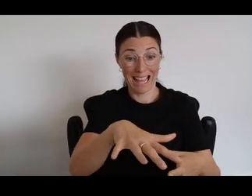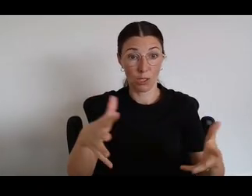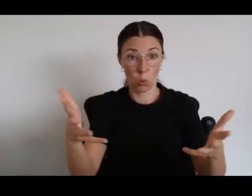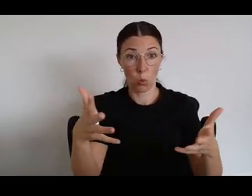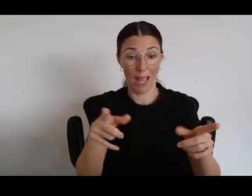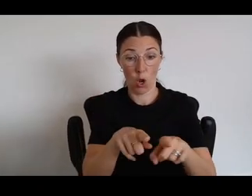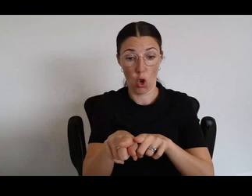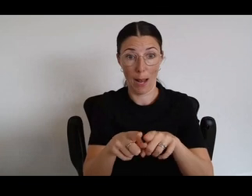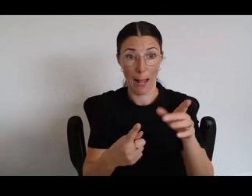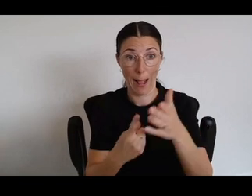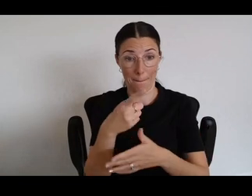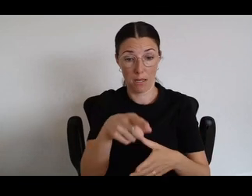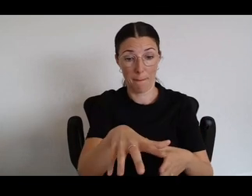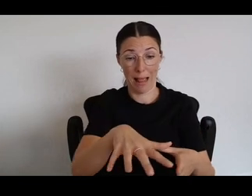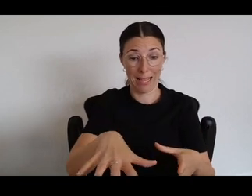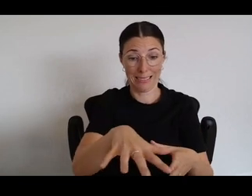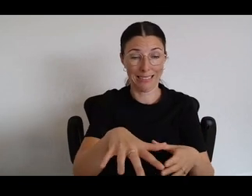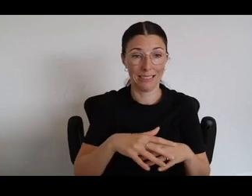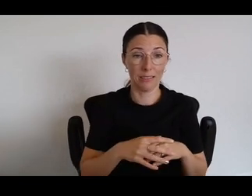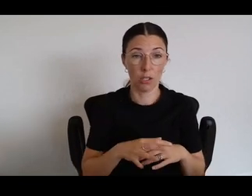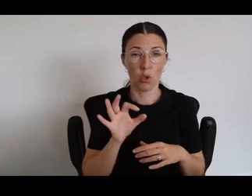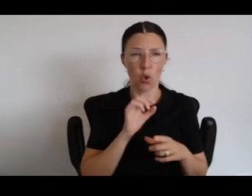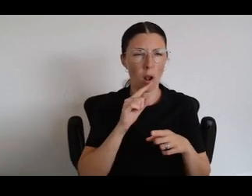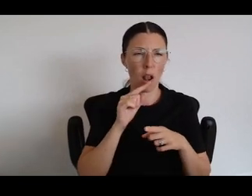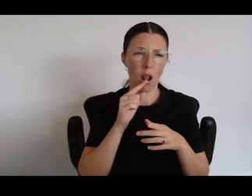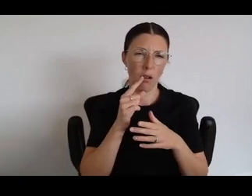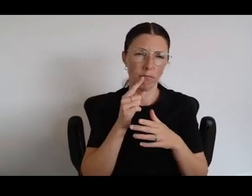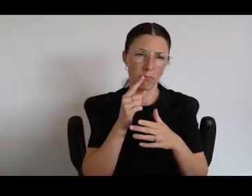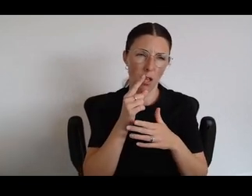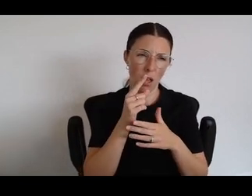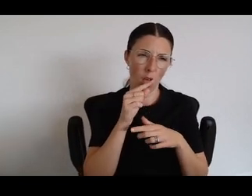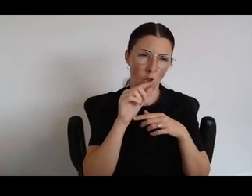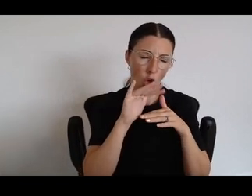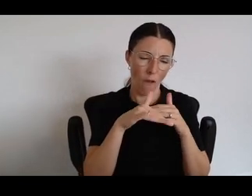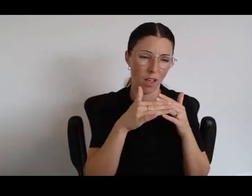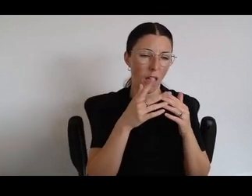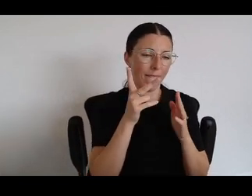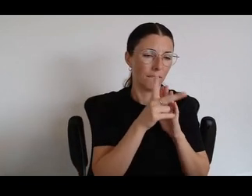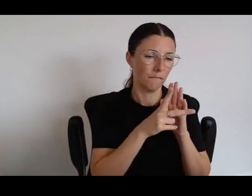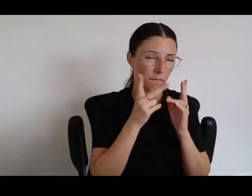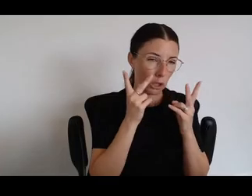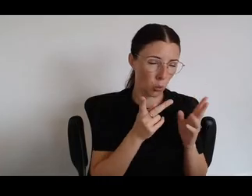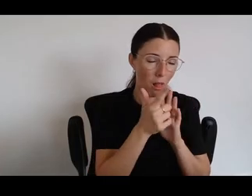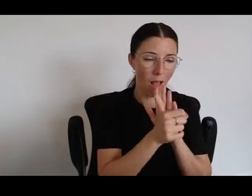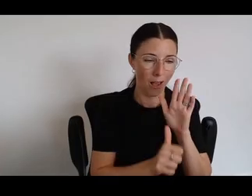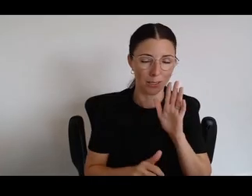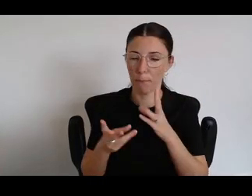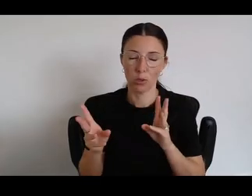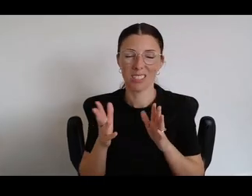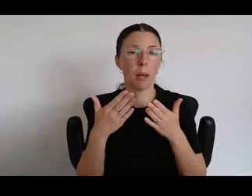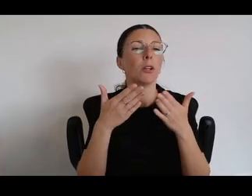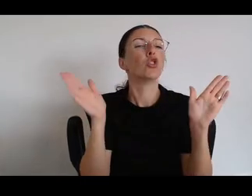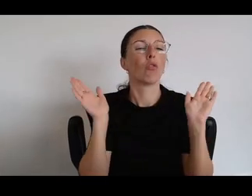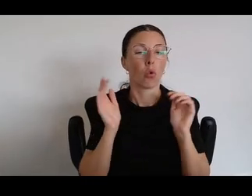Okay? So this is not about arts, visual arts education or music, this is in general. So this is what we used to have. When I